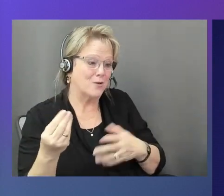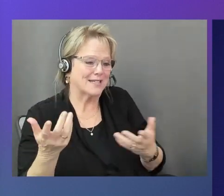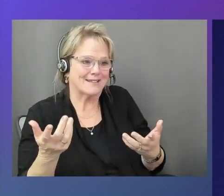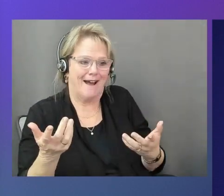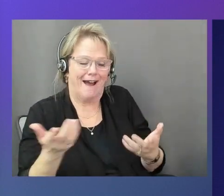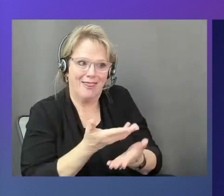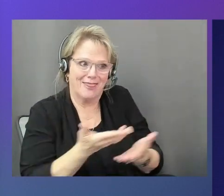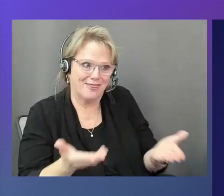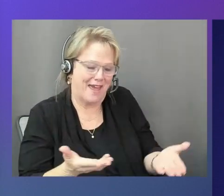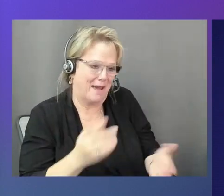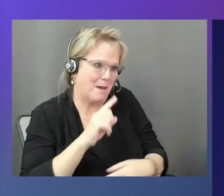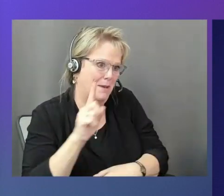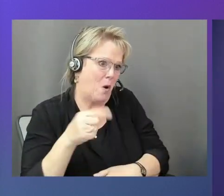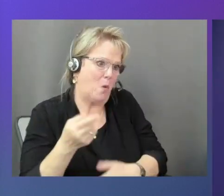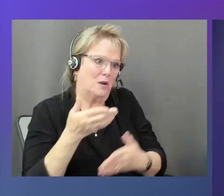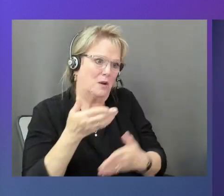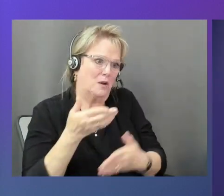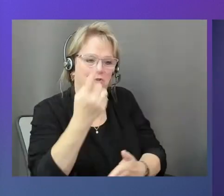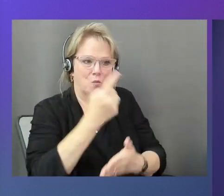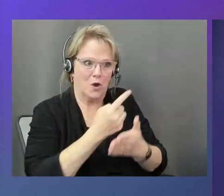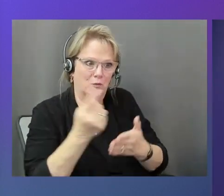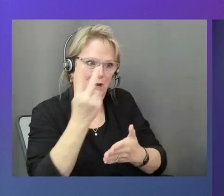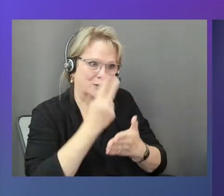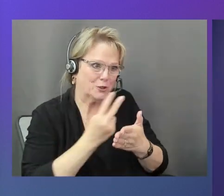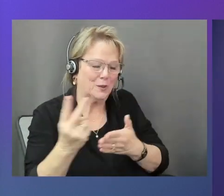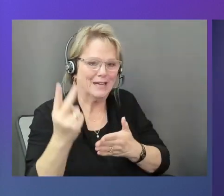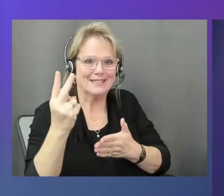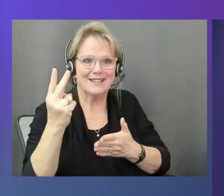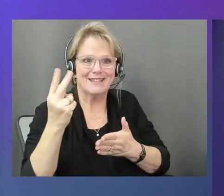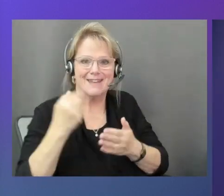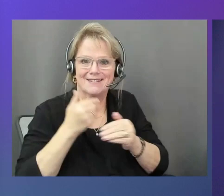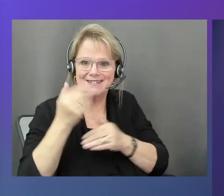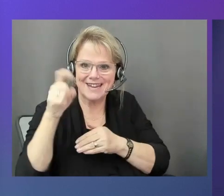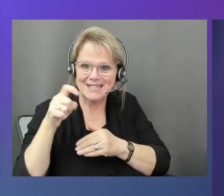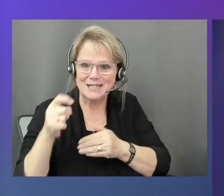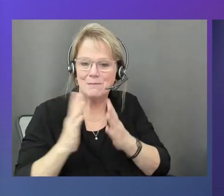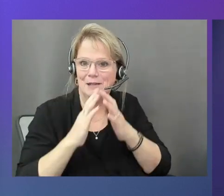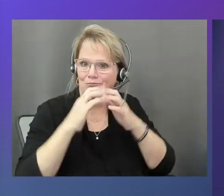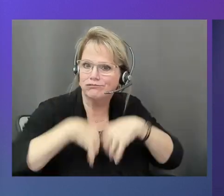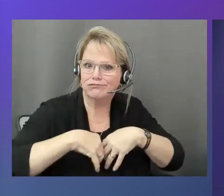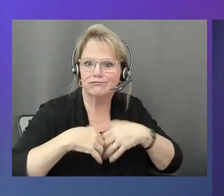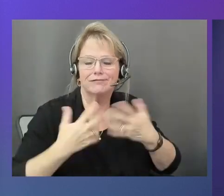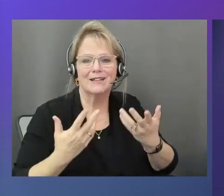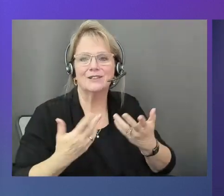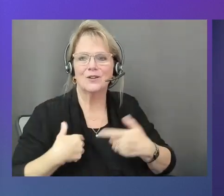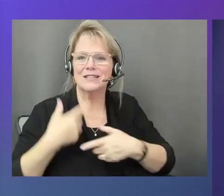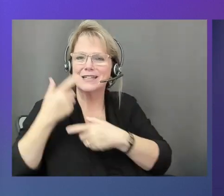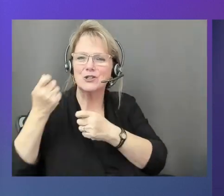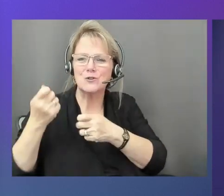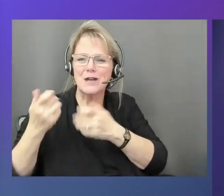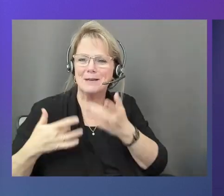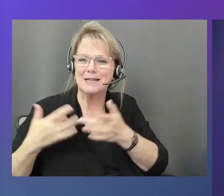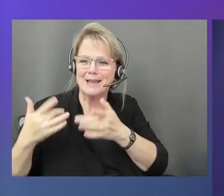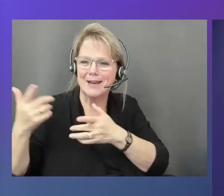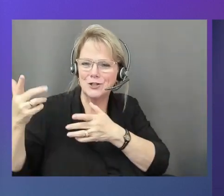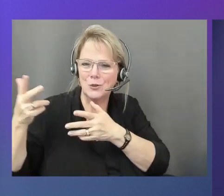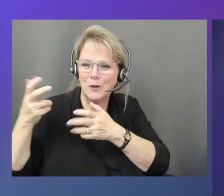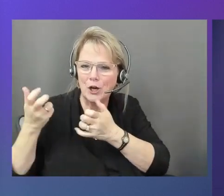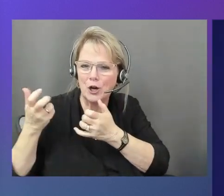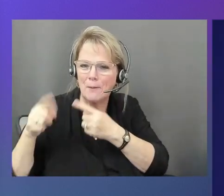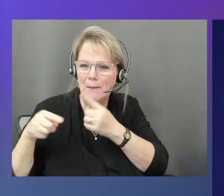for a week or two and then needs to be torn down. So this is interesting. I'm excited to hear about this. And you're exactly right. This is